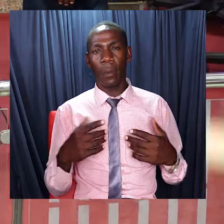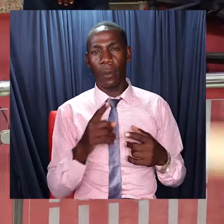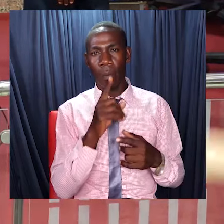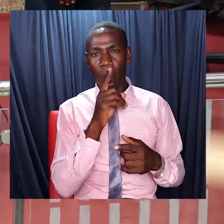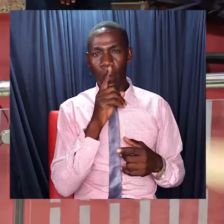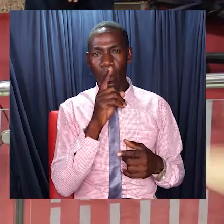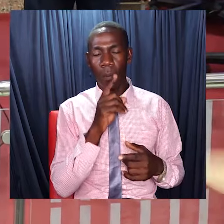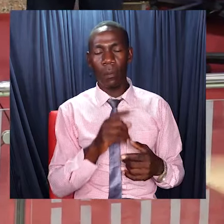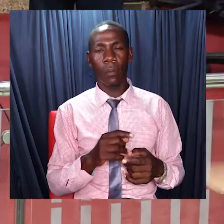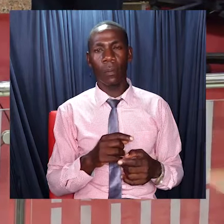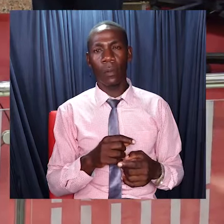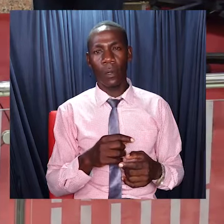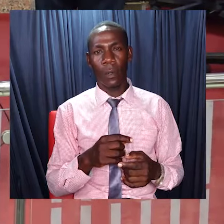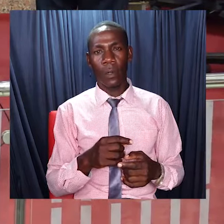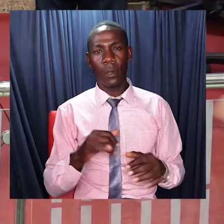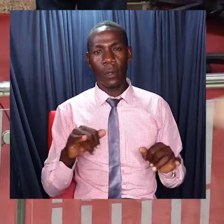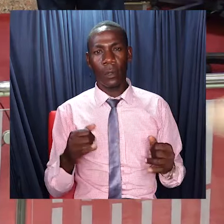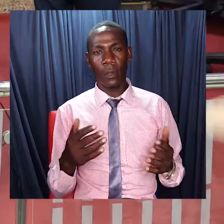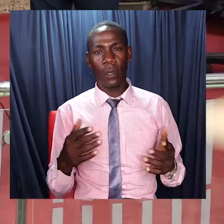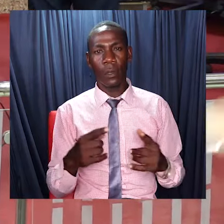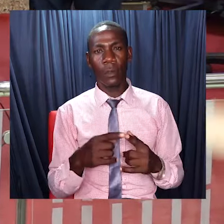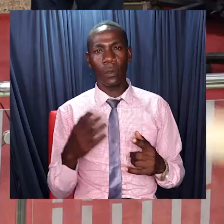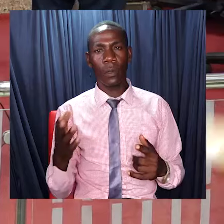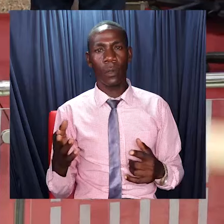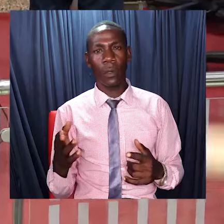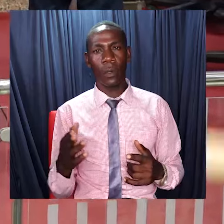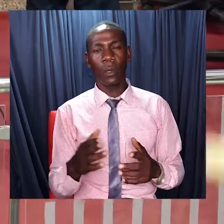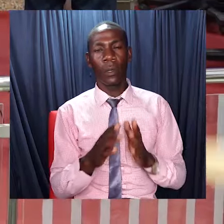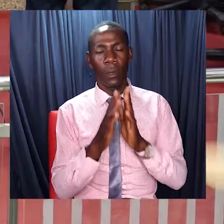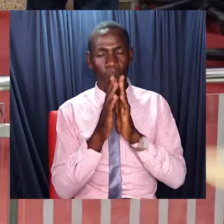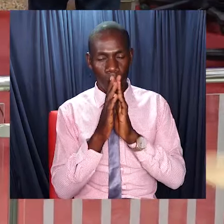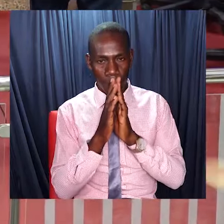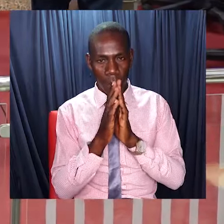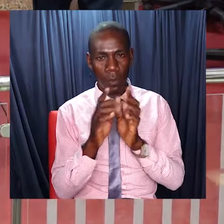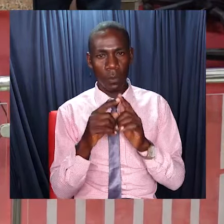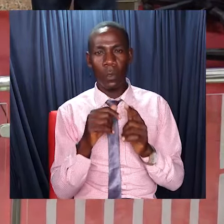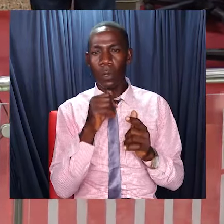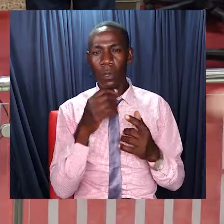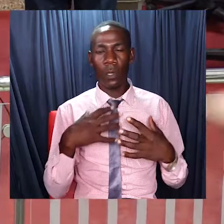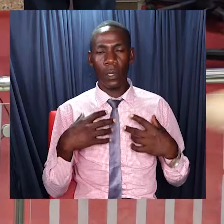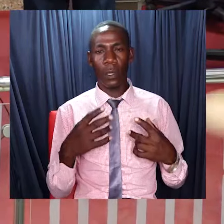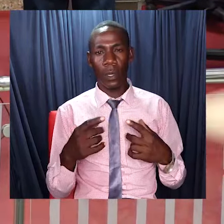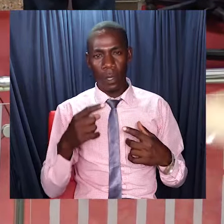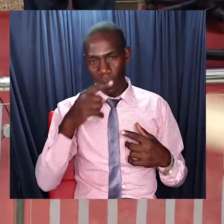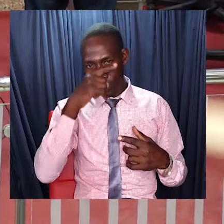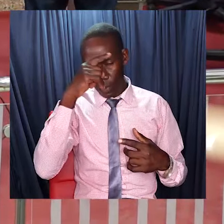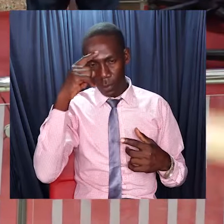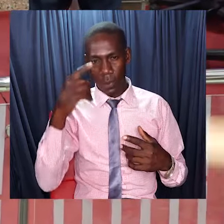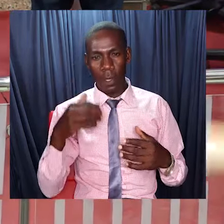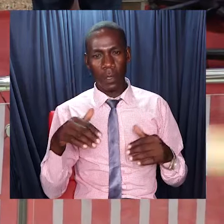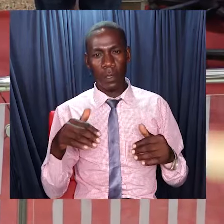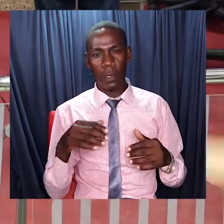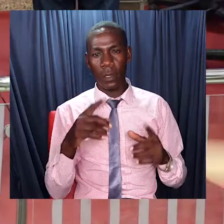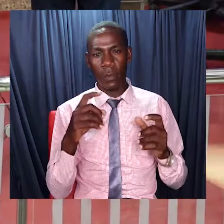And the ladies were so quiet because those were new things to them. You're praying for me, I'm not getting